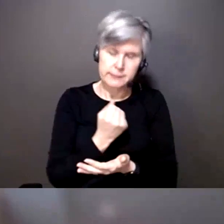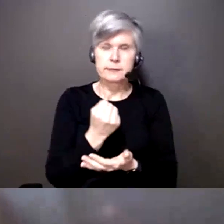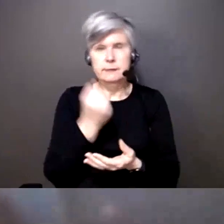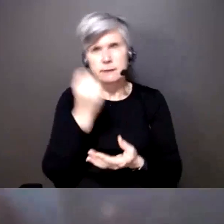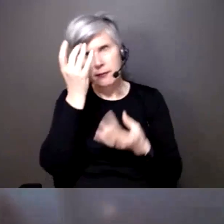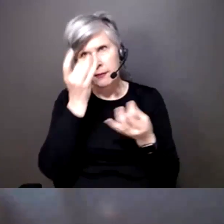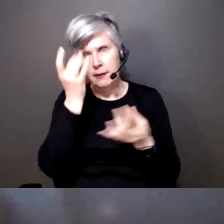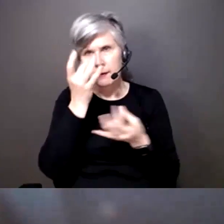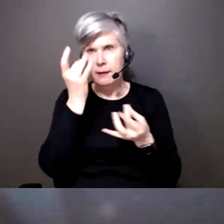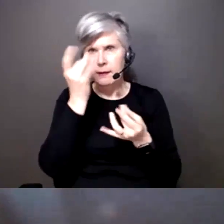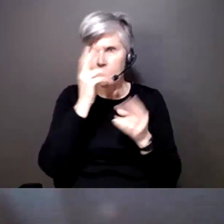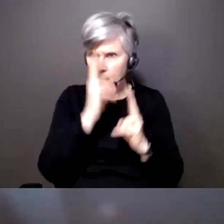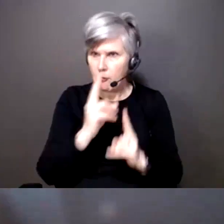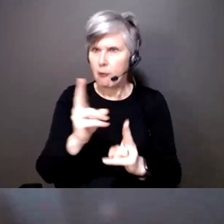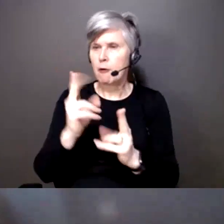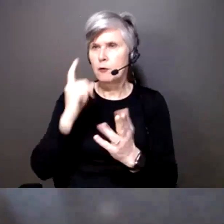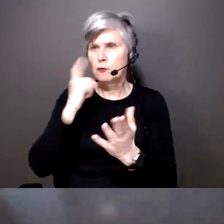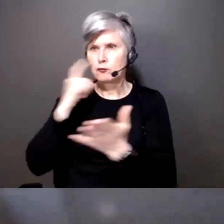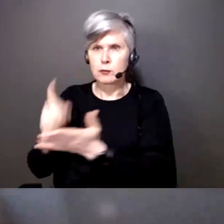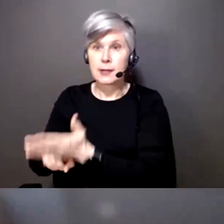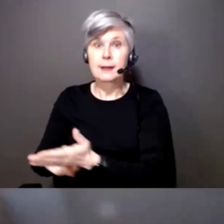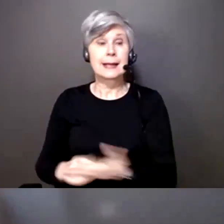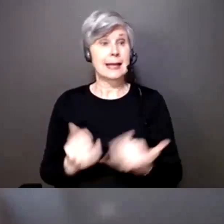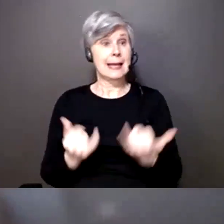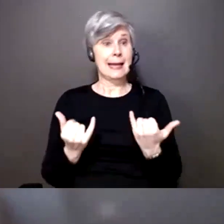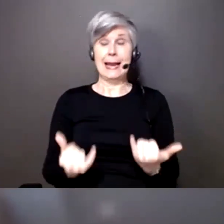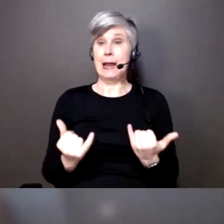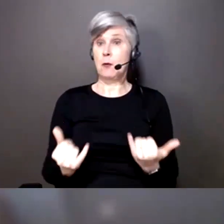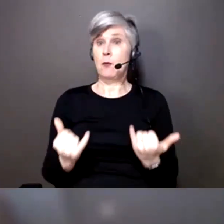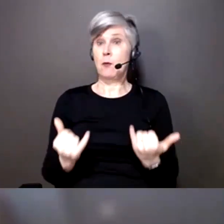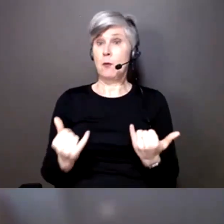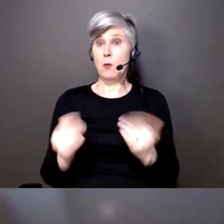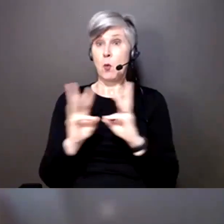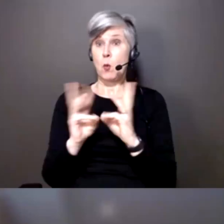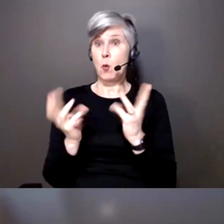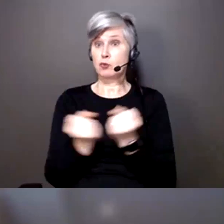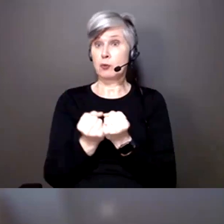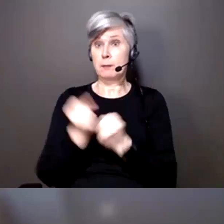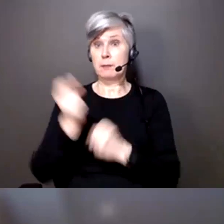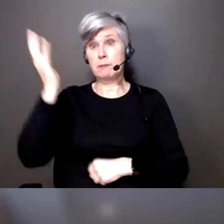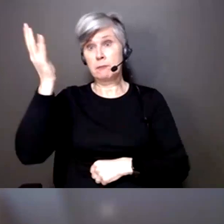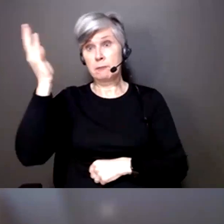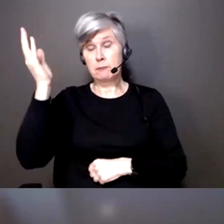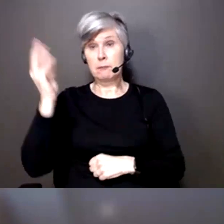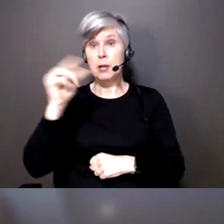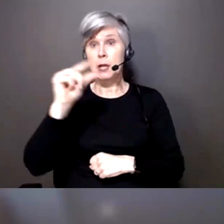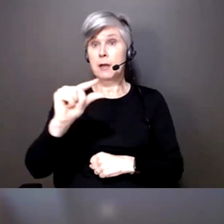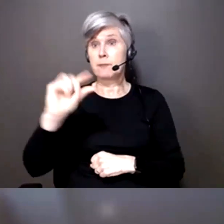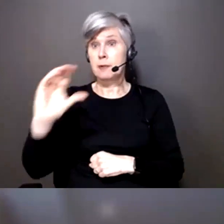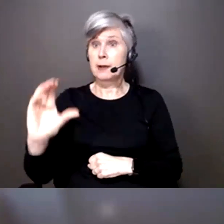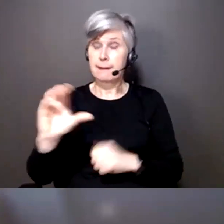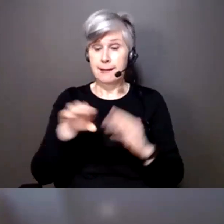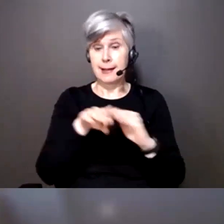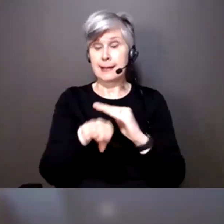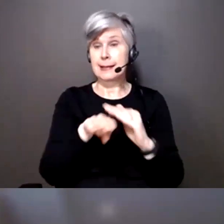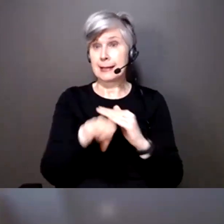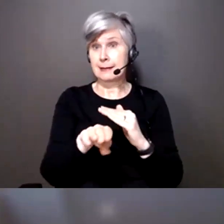So this workshop, so how to use the Government of Canada Workplace Accessibility Passport. The passport is an